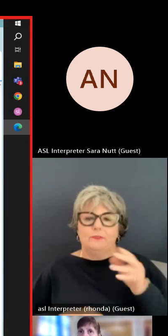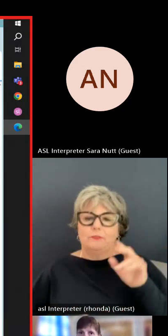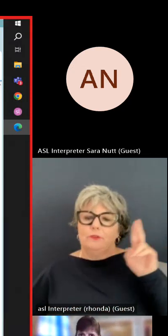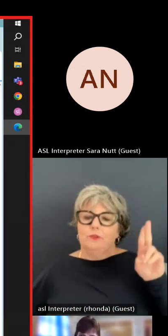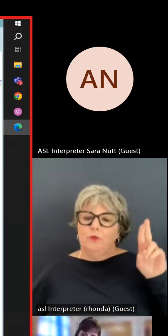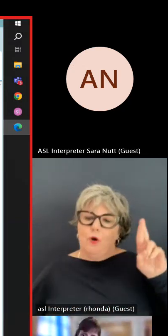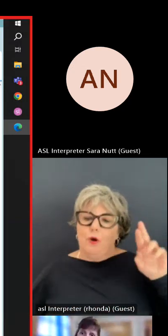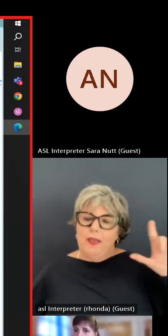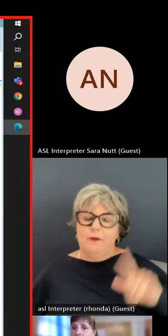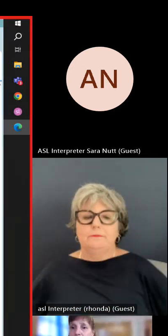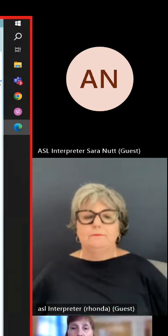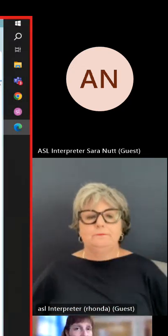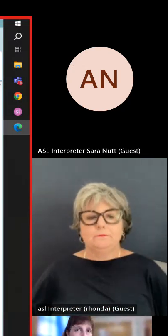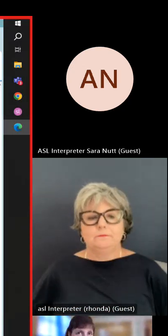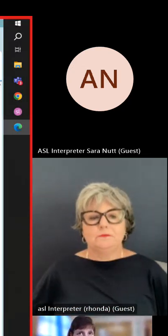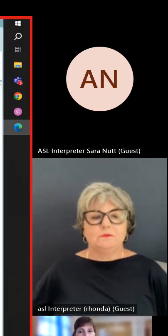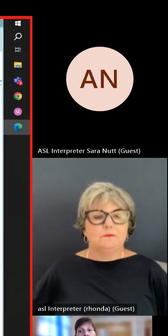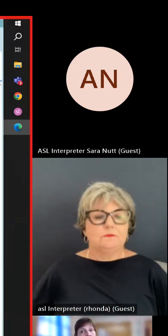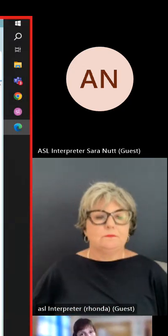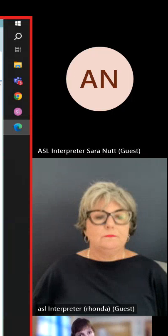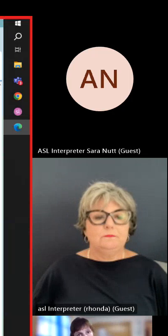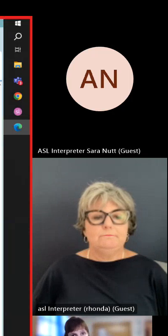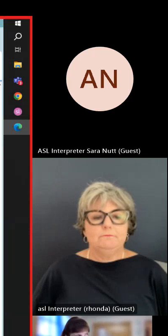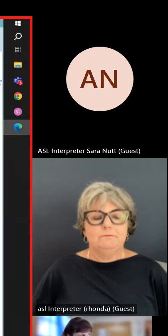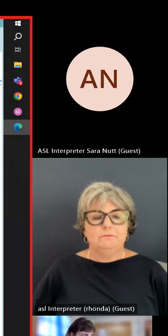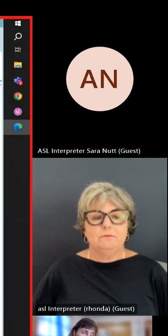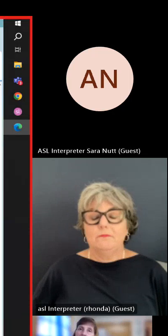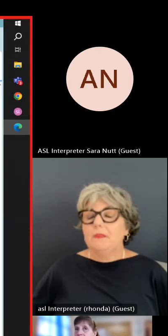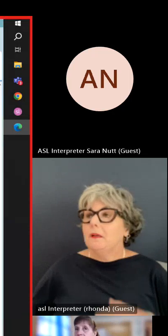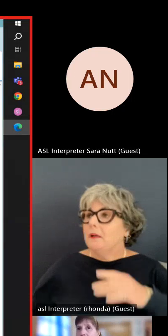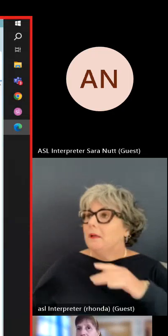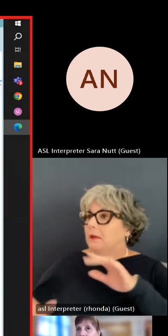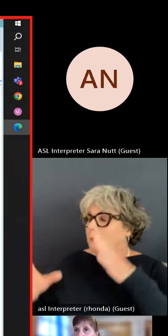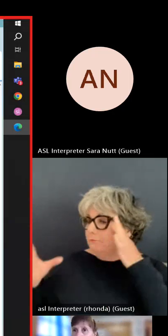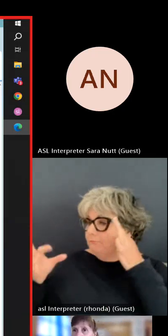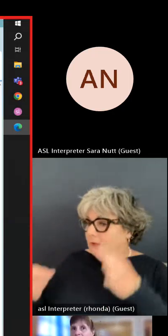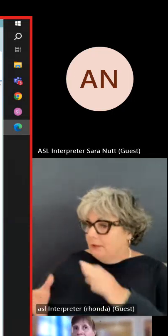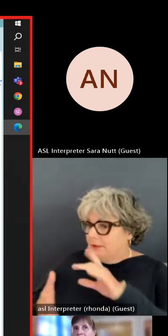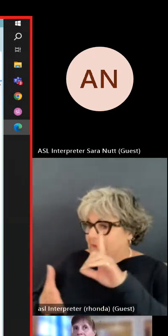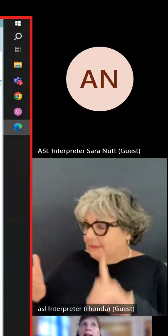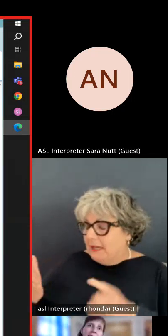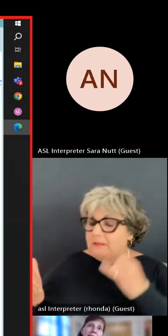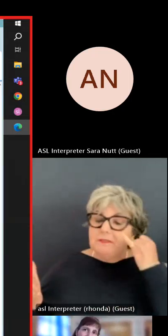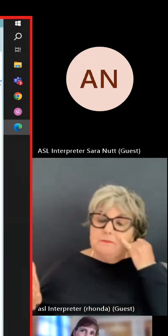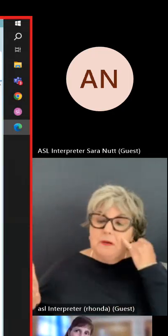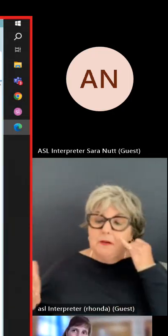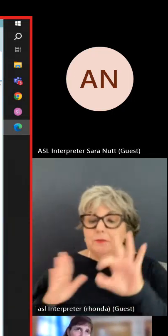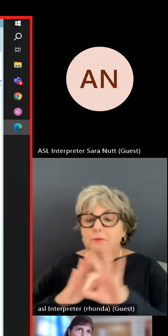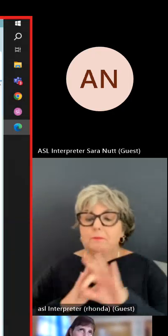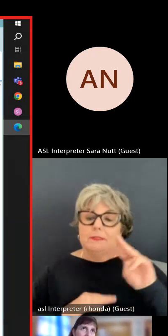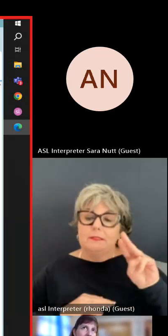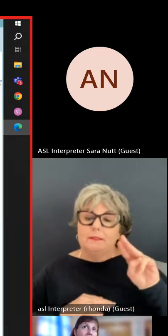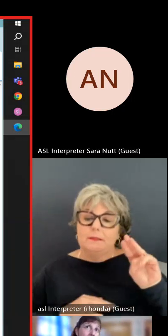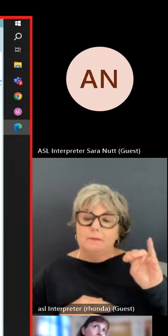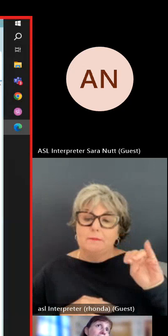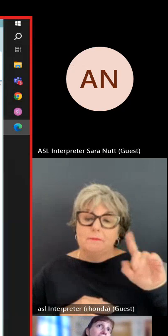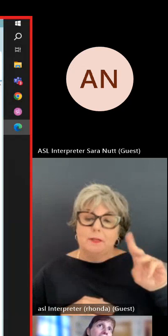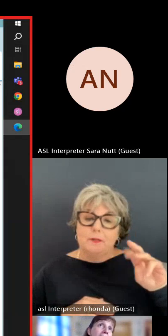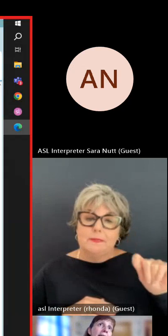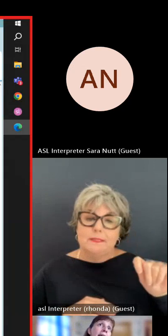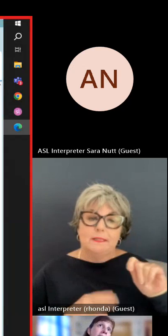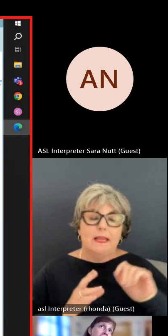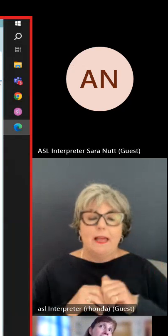URL. So you've chosen a design, this minimalist design, and the next step is how